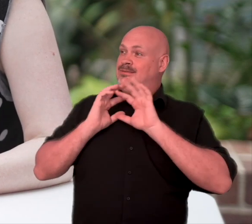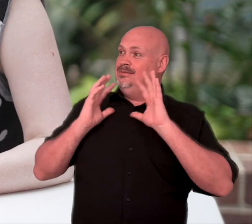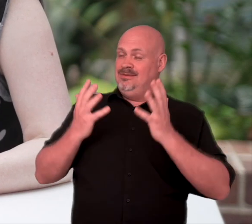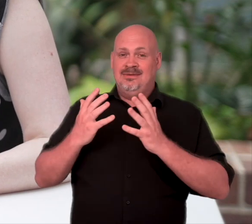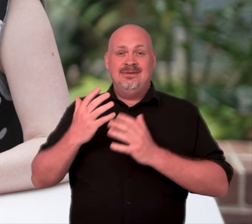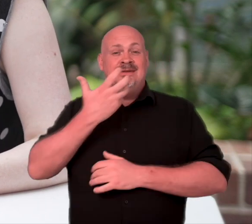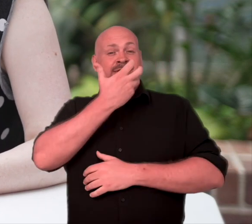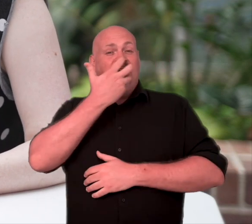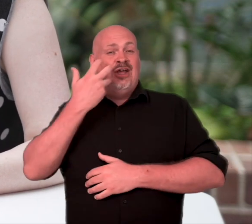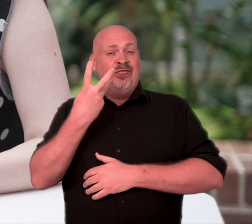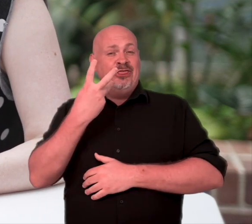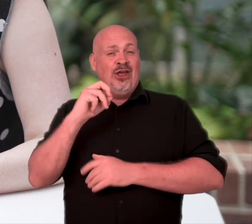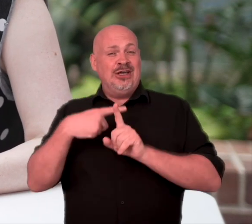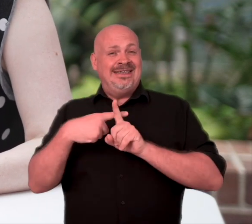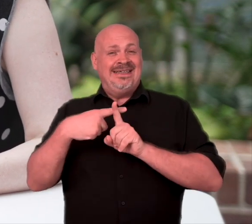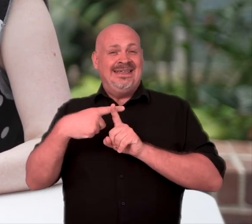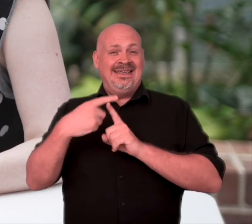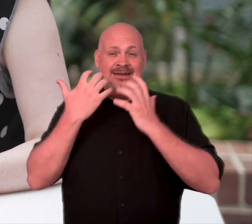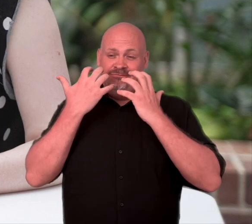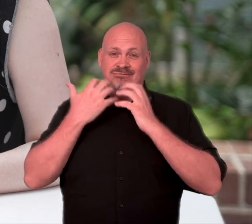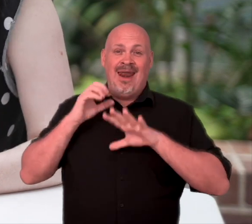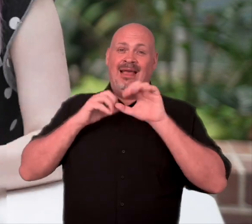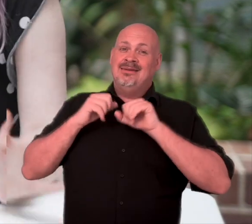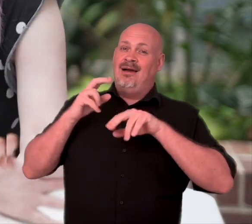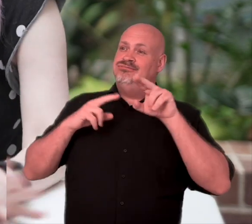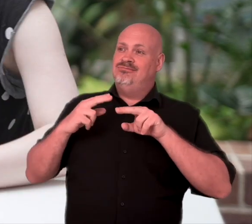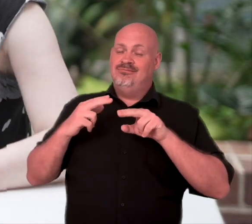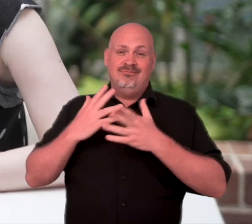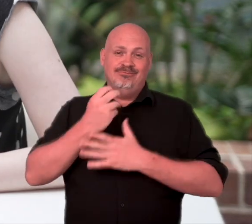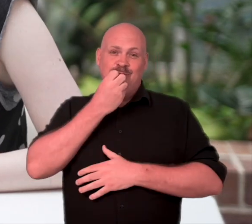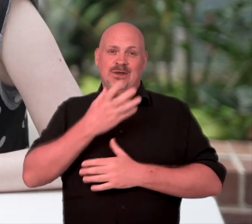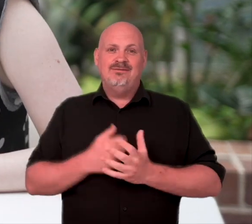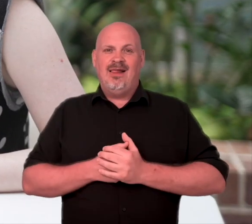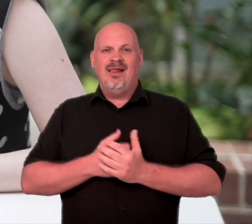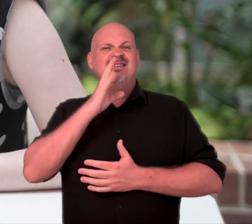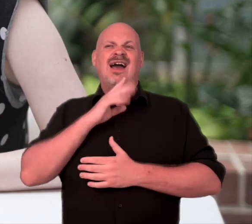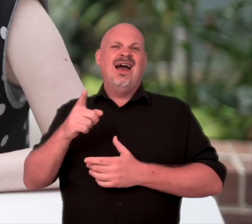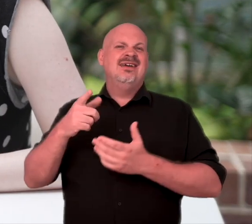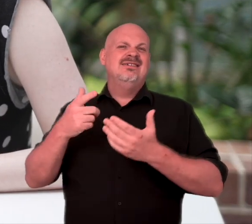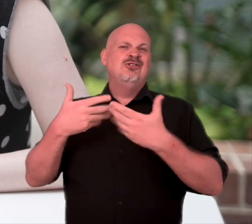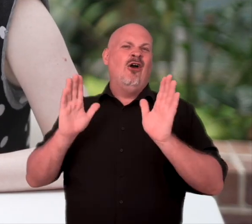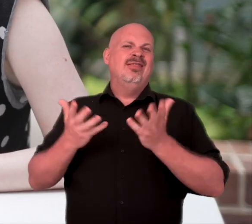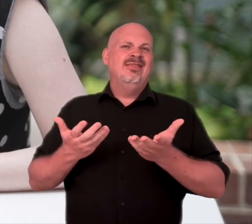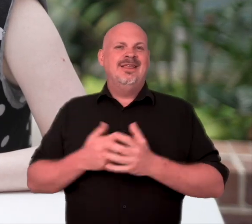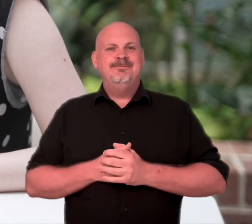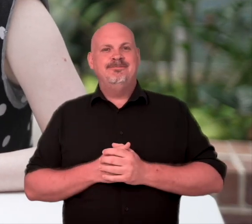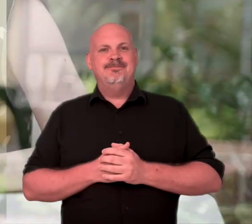30-degree heat, up a ladder. But it looked beautiful. It's just a bit sad that it's gone now.